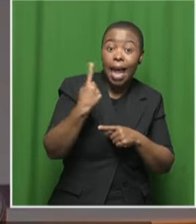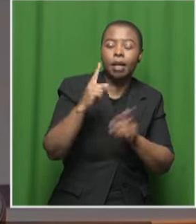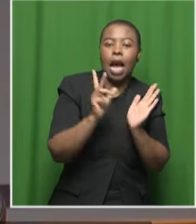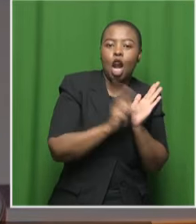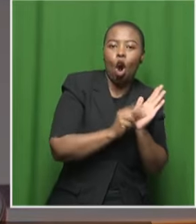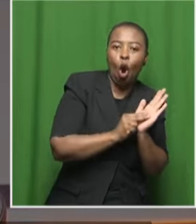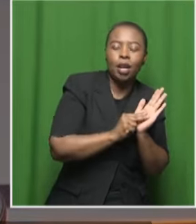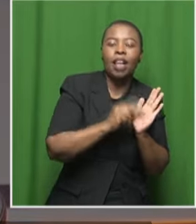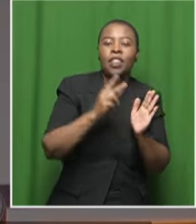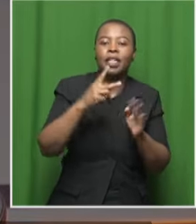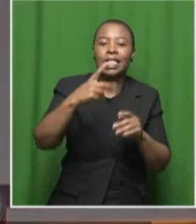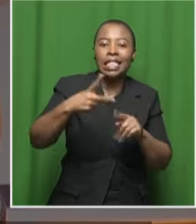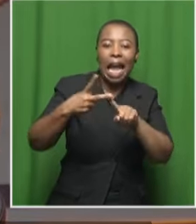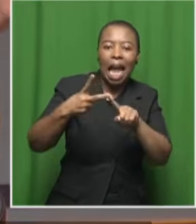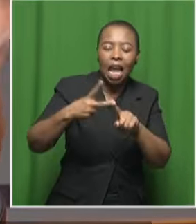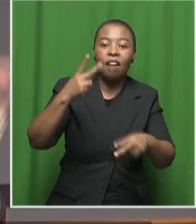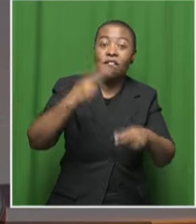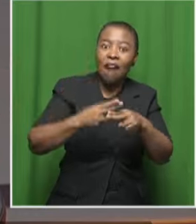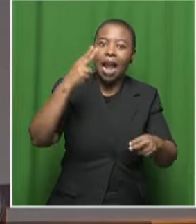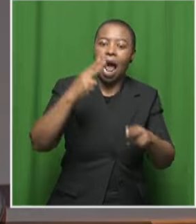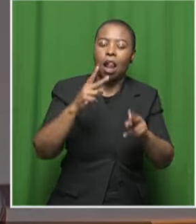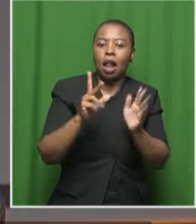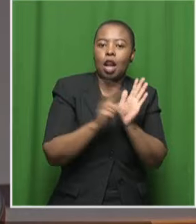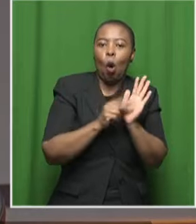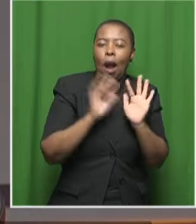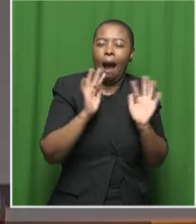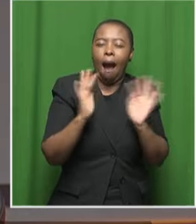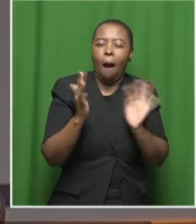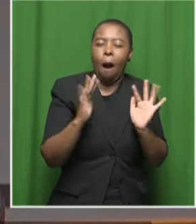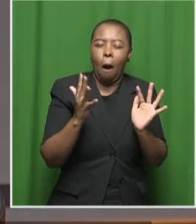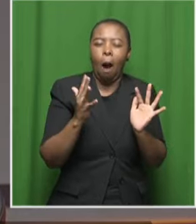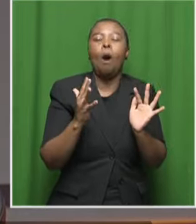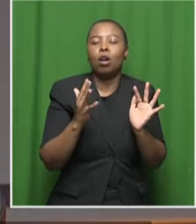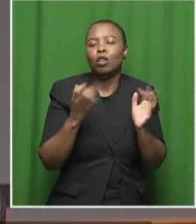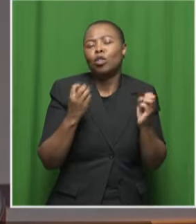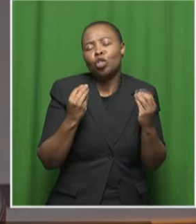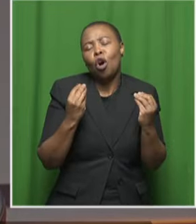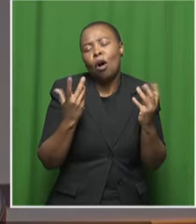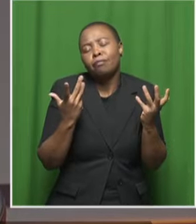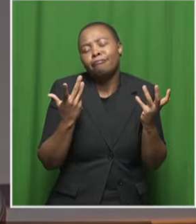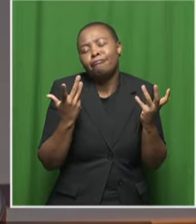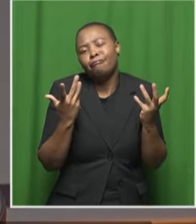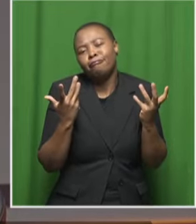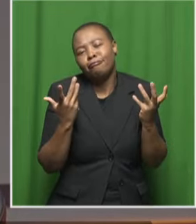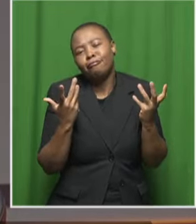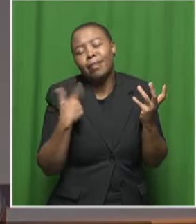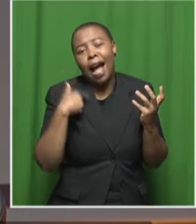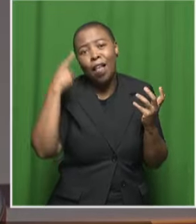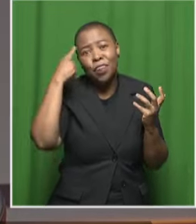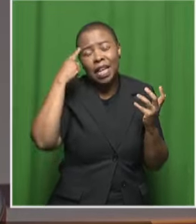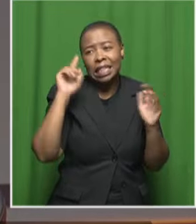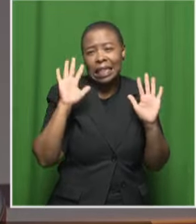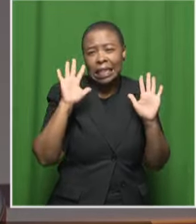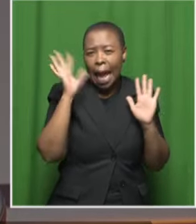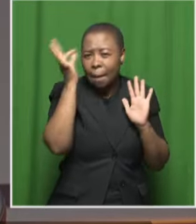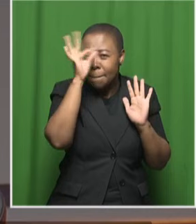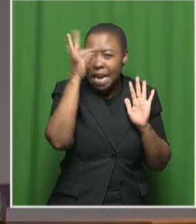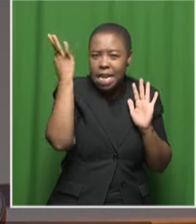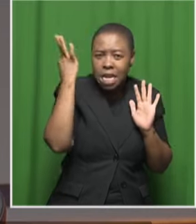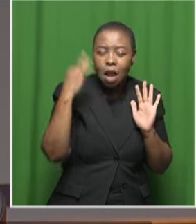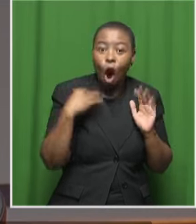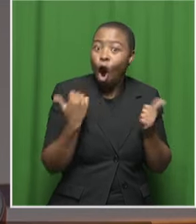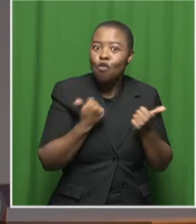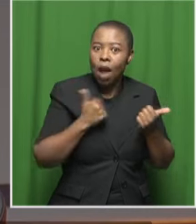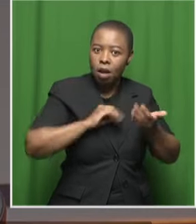how the final recording session sound. Yes. So I think within 10 minutes, I had already